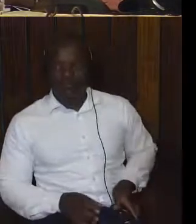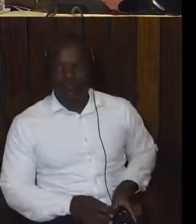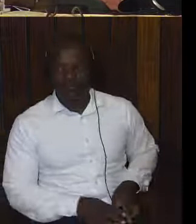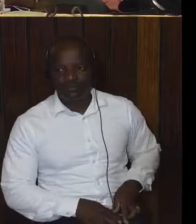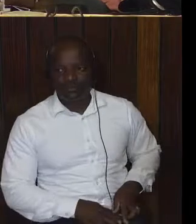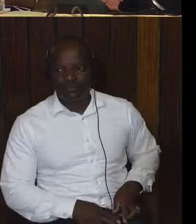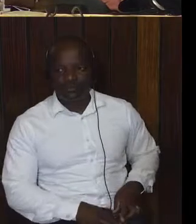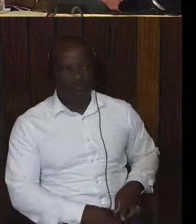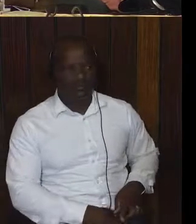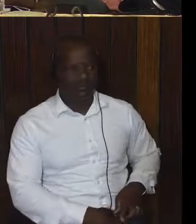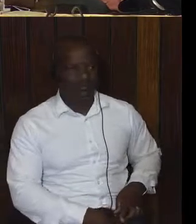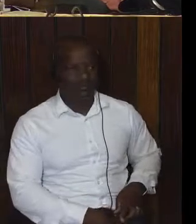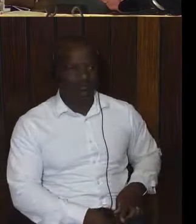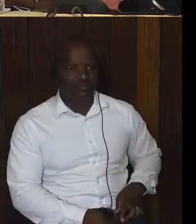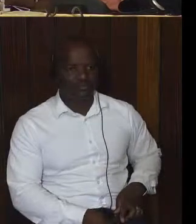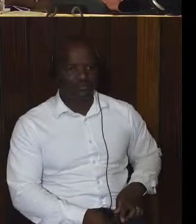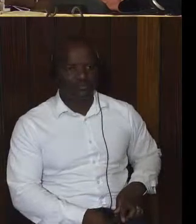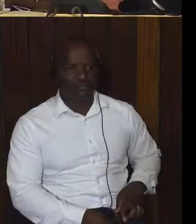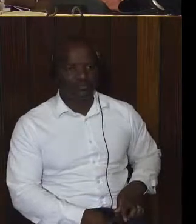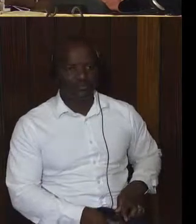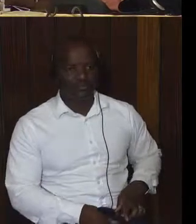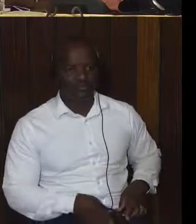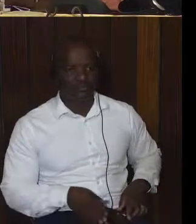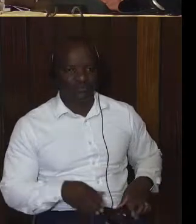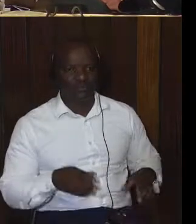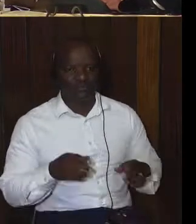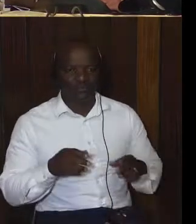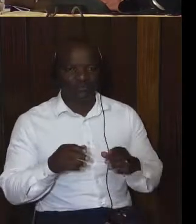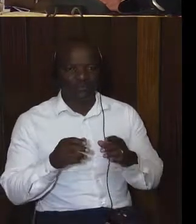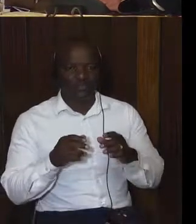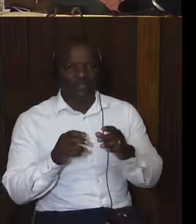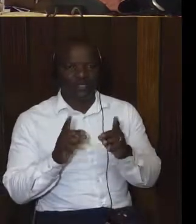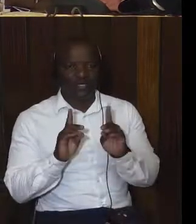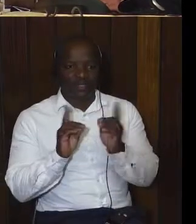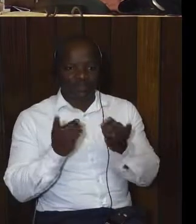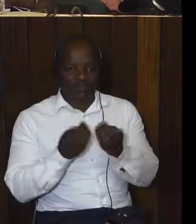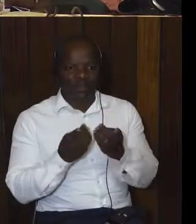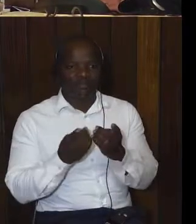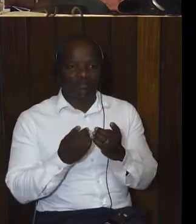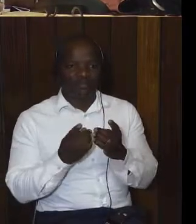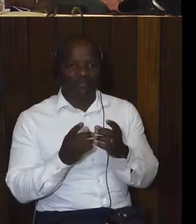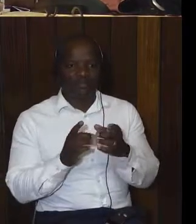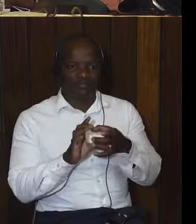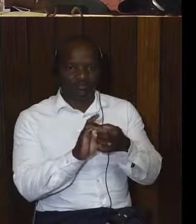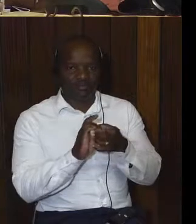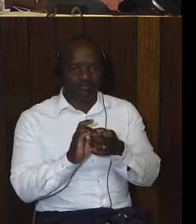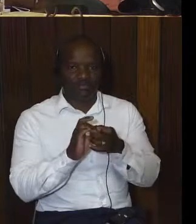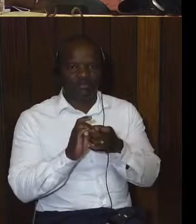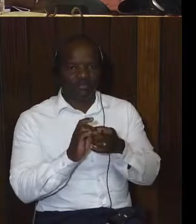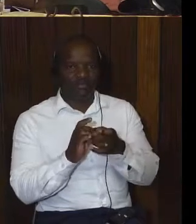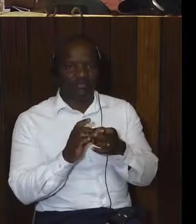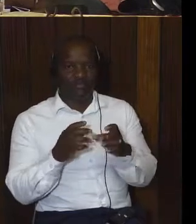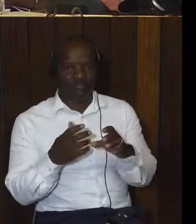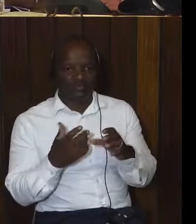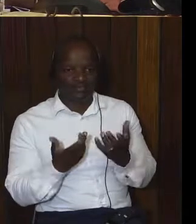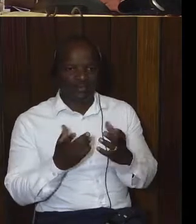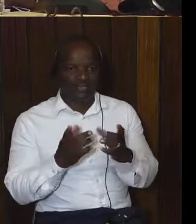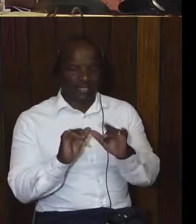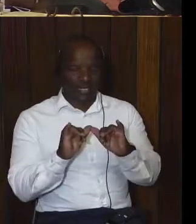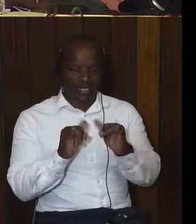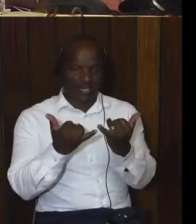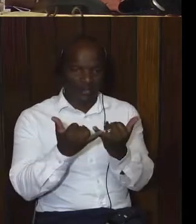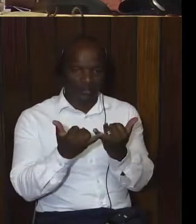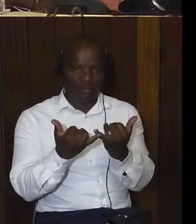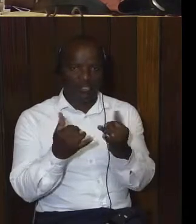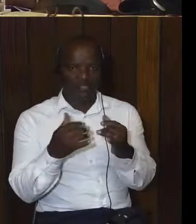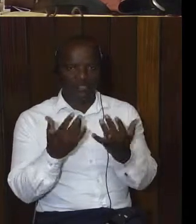in conjunction with the department, so there's a very close relationship between the entity and the department,